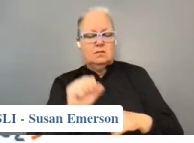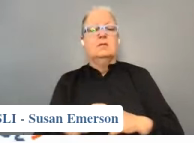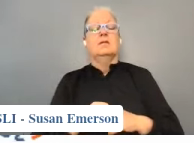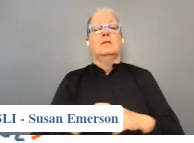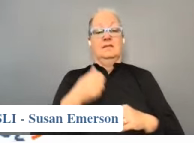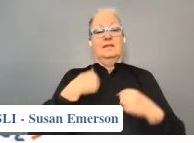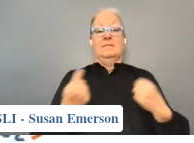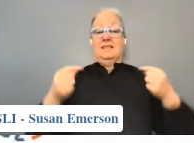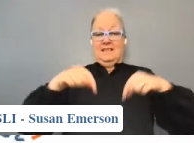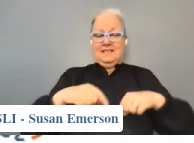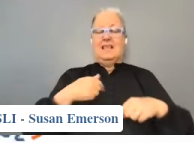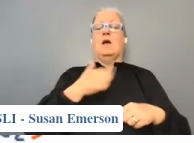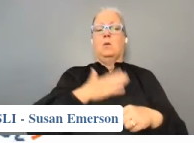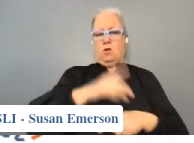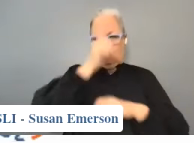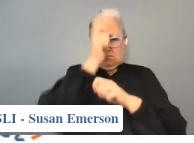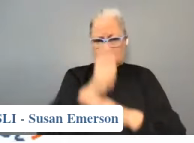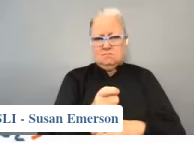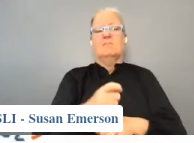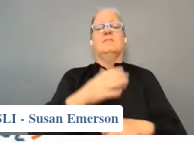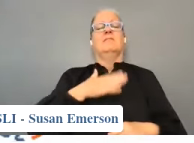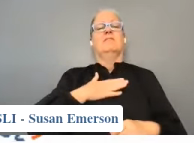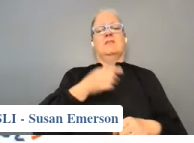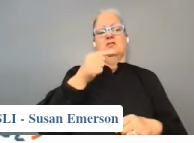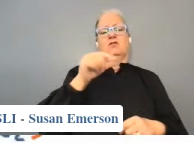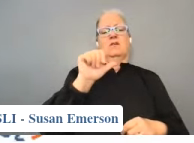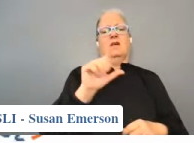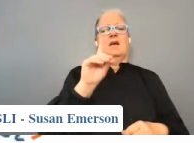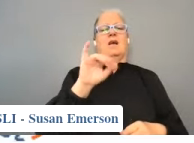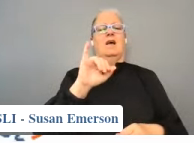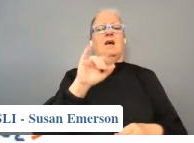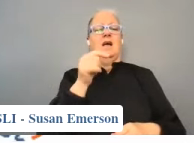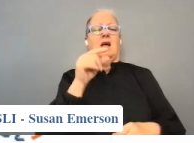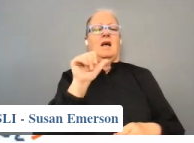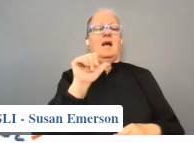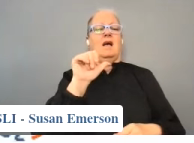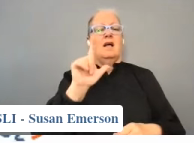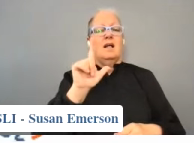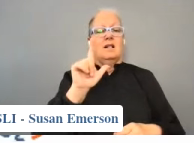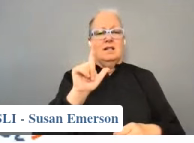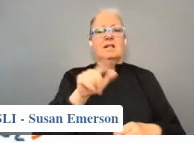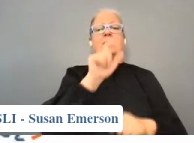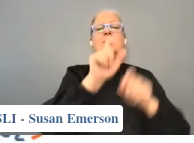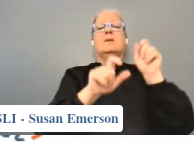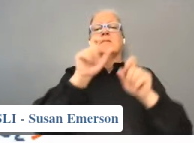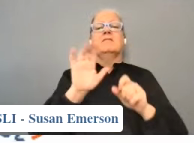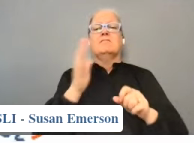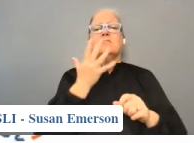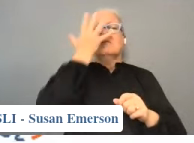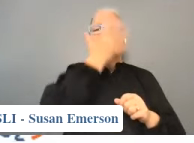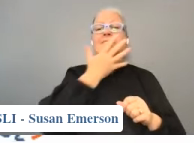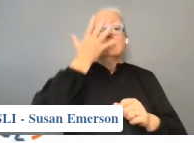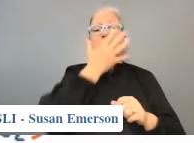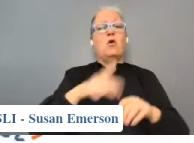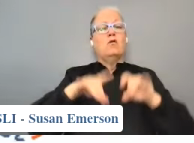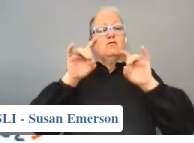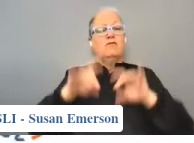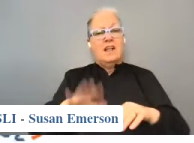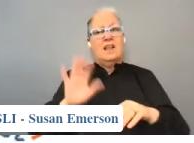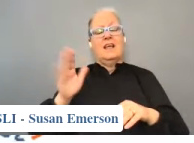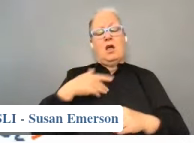to you from, the Gadigal people of the Eora Nation. I would also like to acknowledge First Nations people from across the